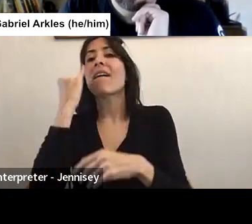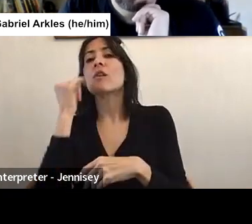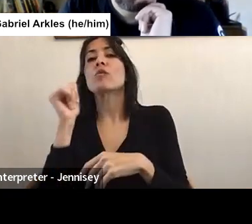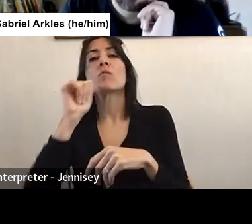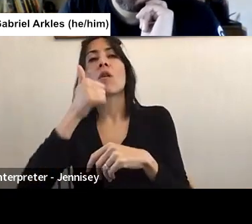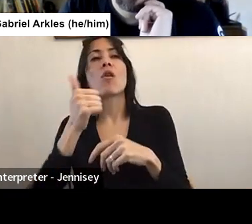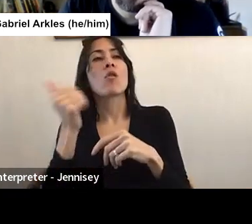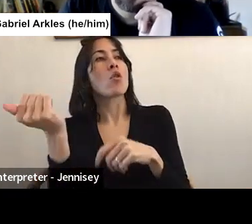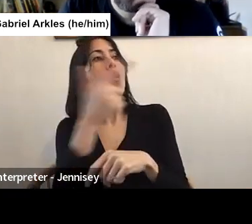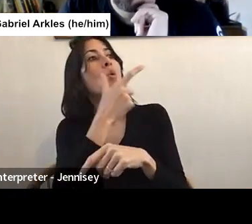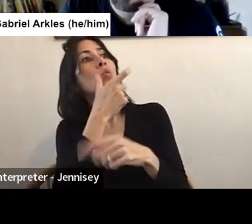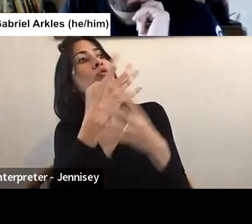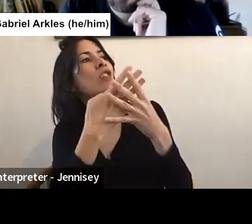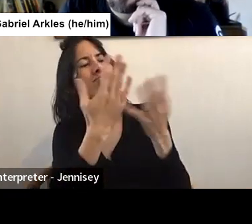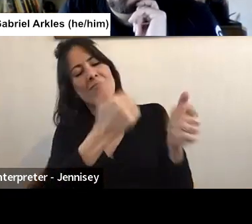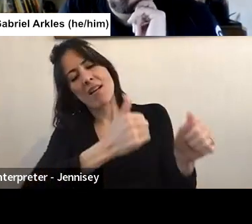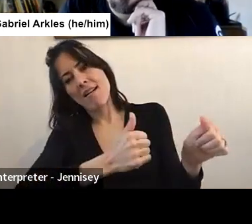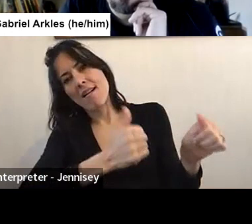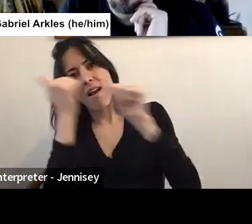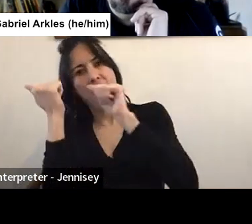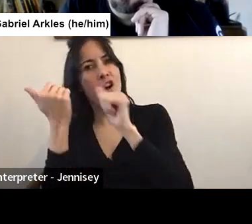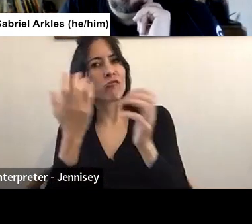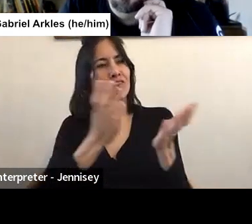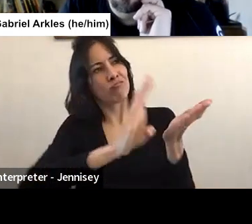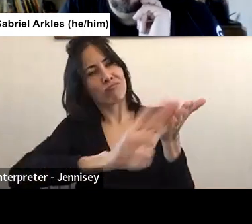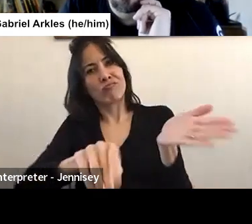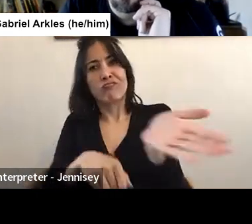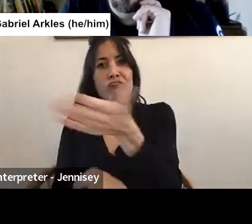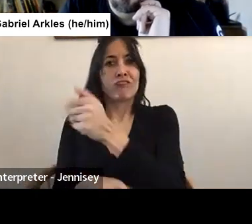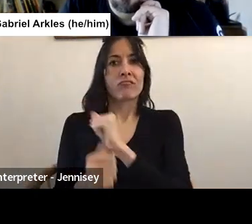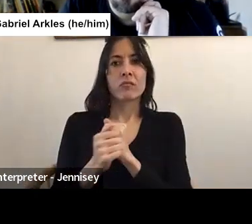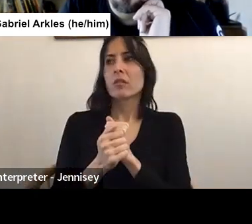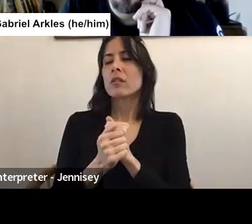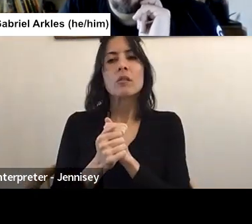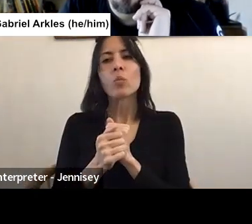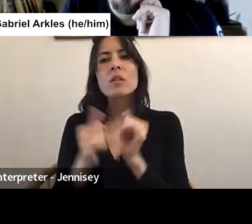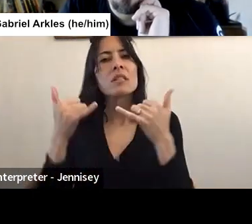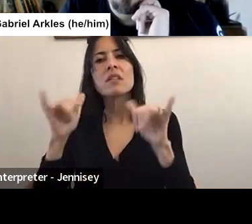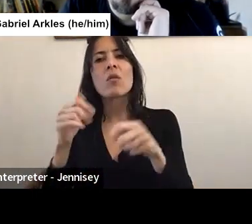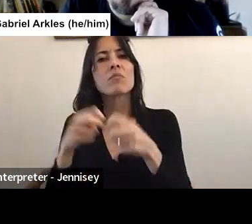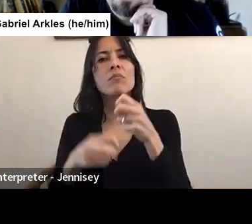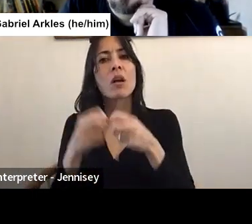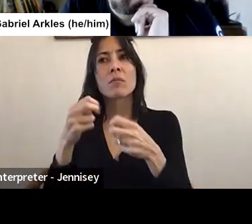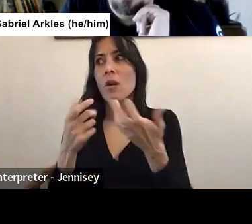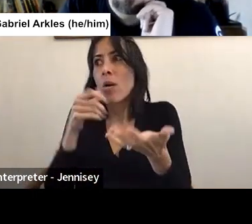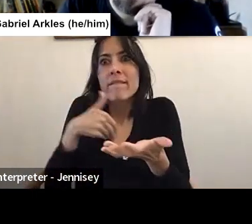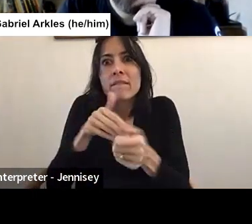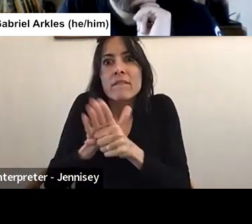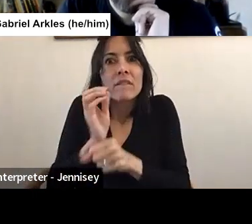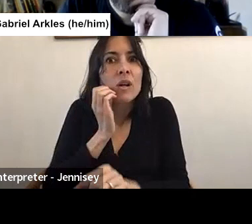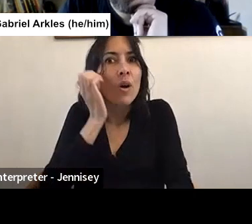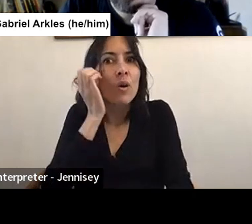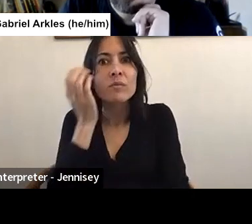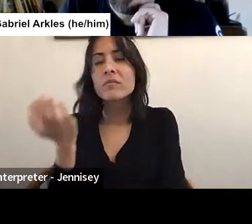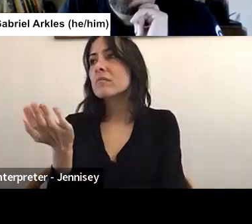everyone can go free. We're going to have so many problems because this society does not believe in housing for all. We're going to have so